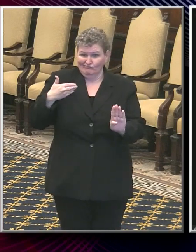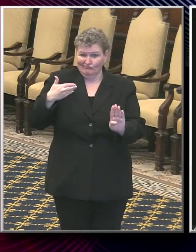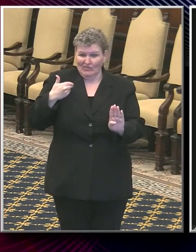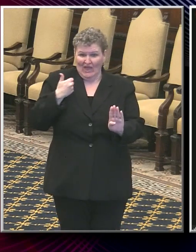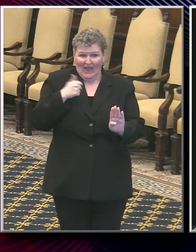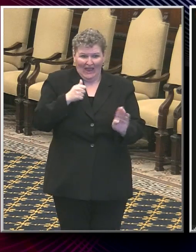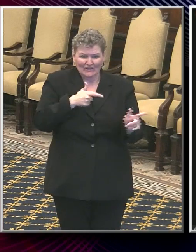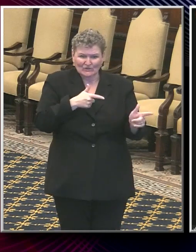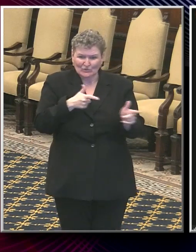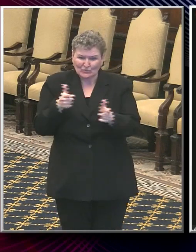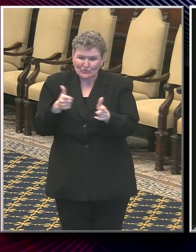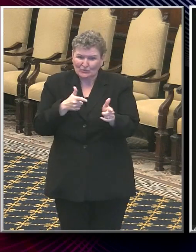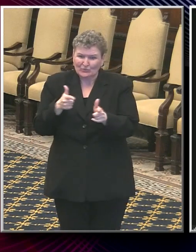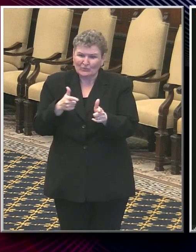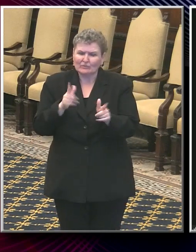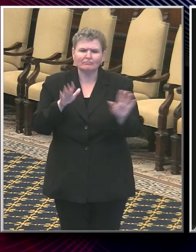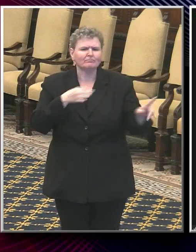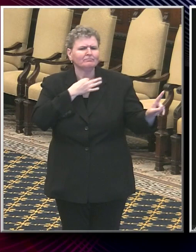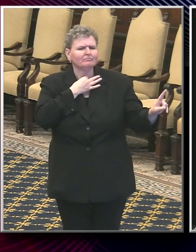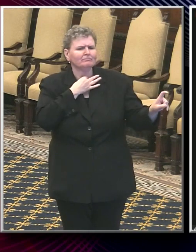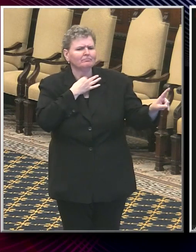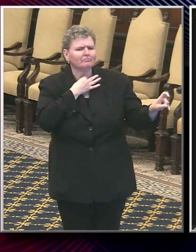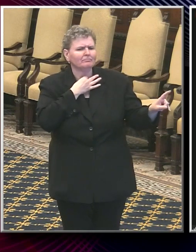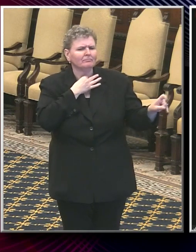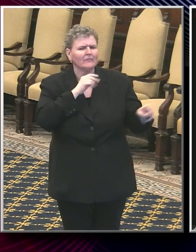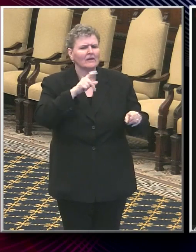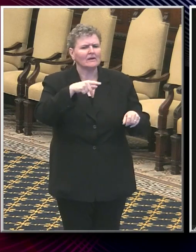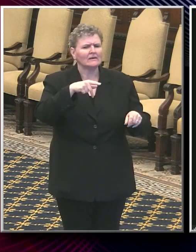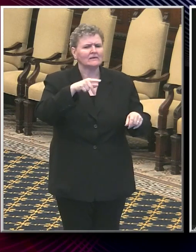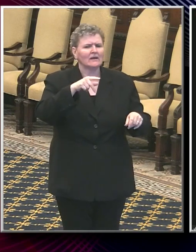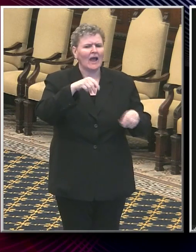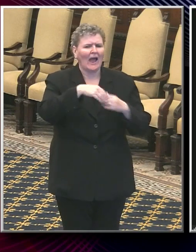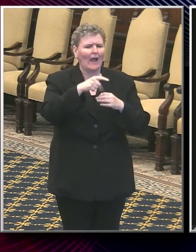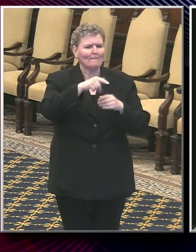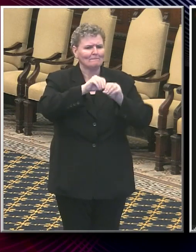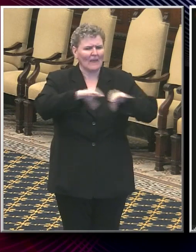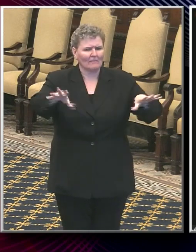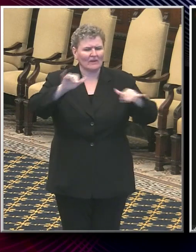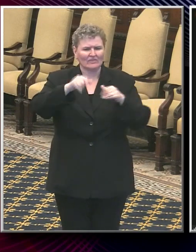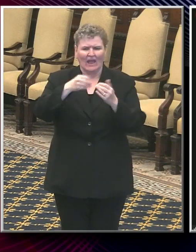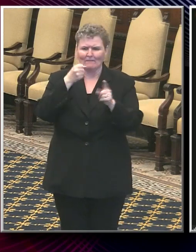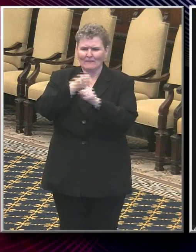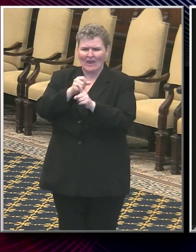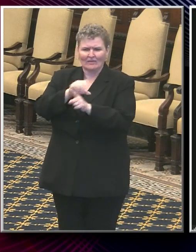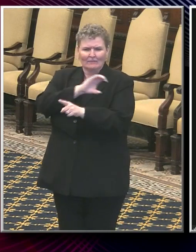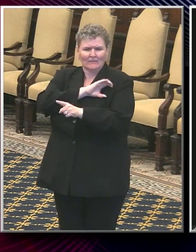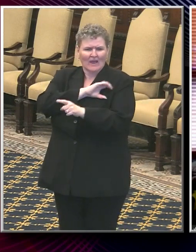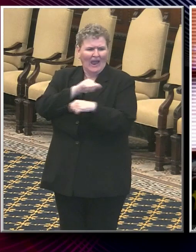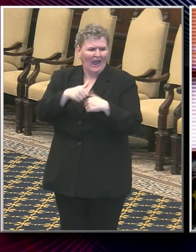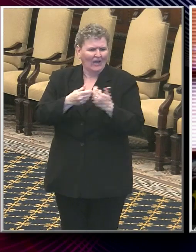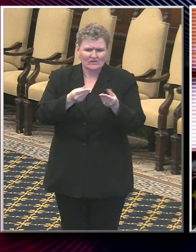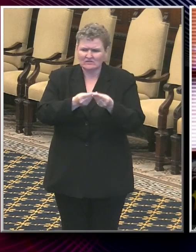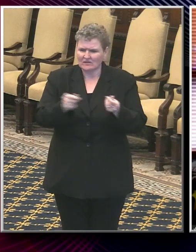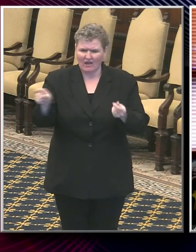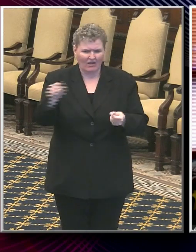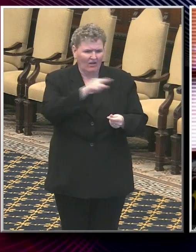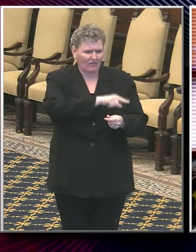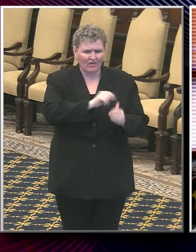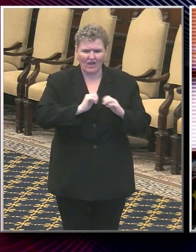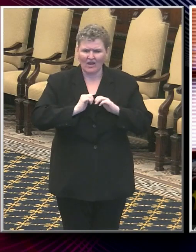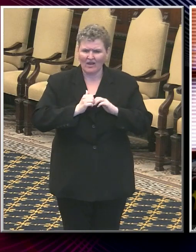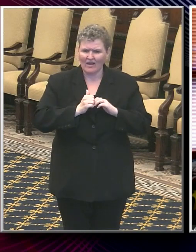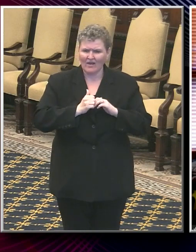curious how the pandemic has affected police's ability to solve crime. I don't think the pandemic